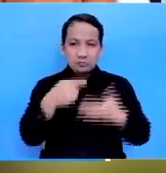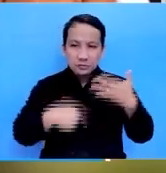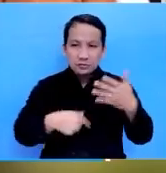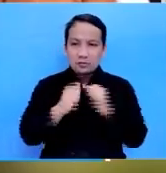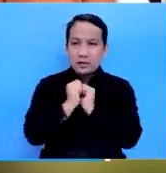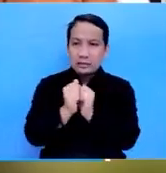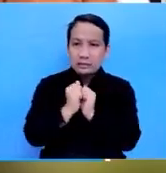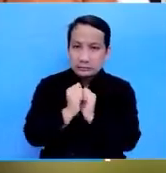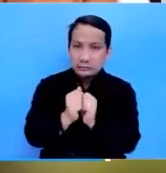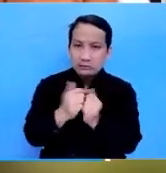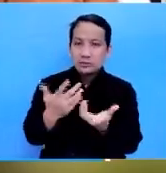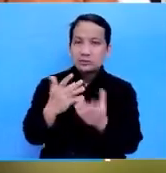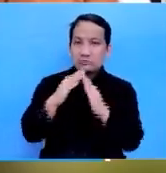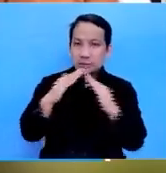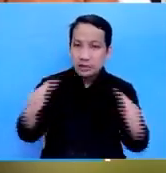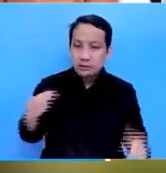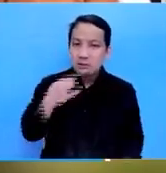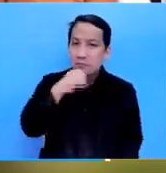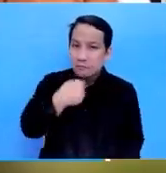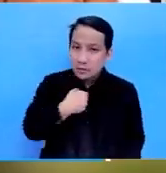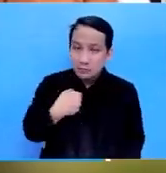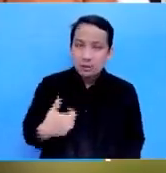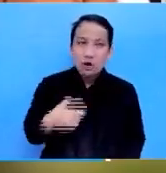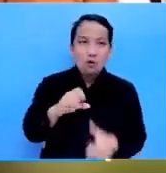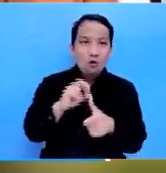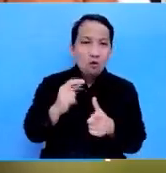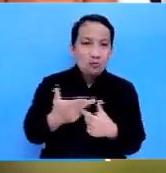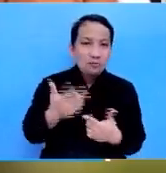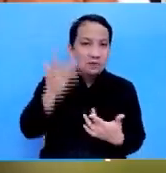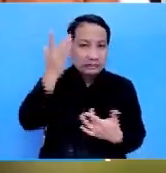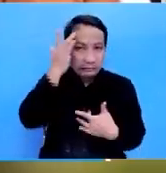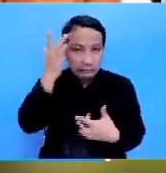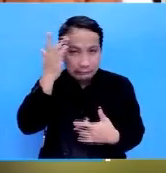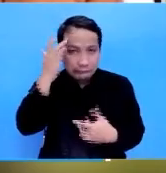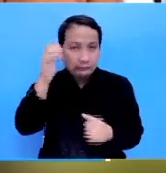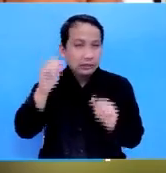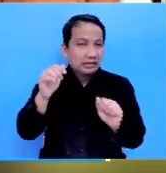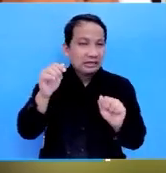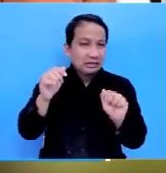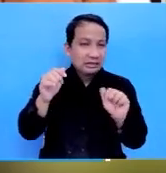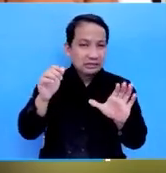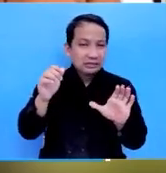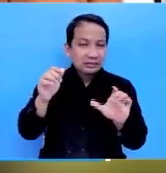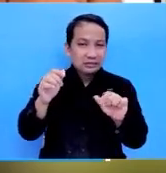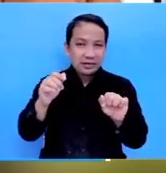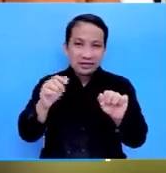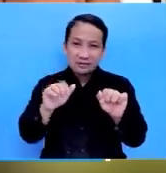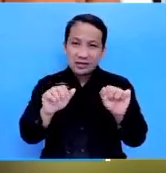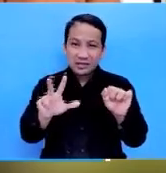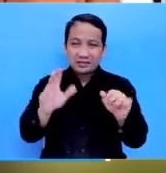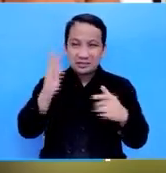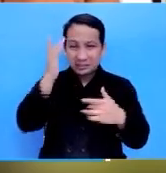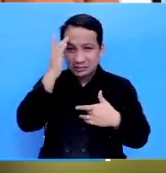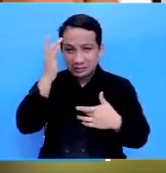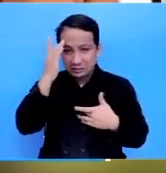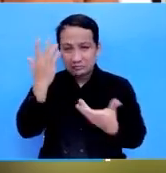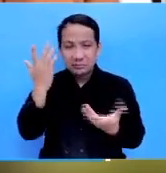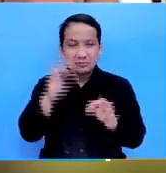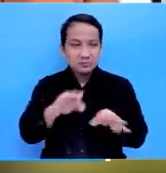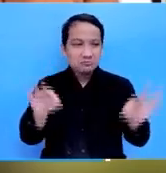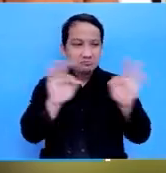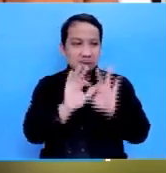bahay na seniors o may comorbidities. They should be looking out for their yung mga seniors. And so we should